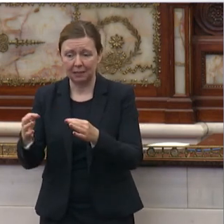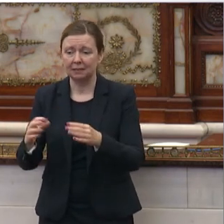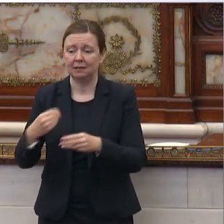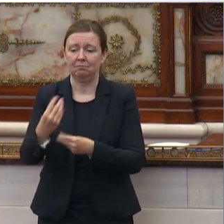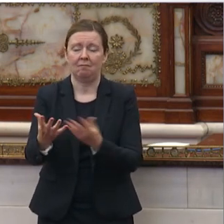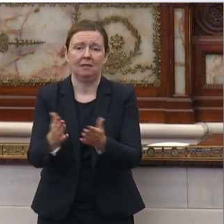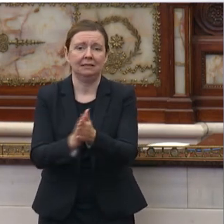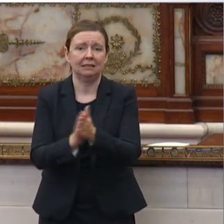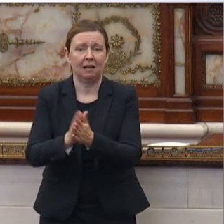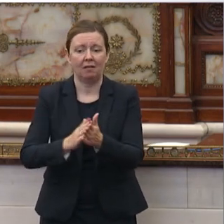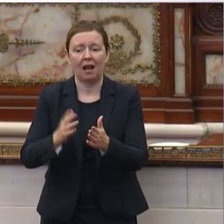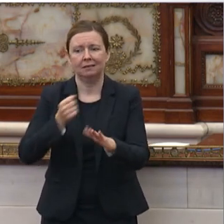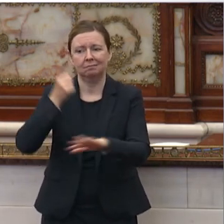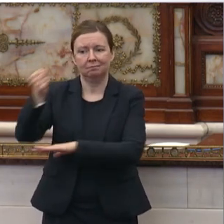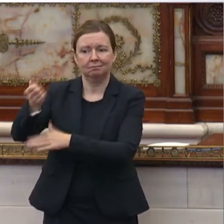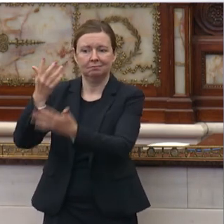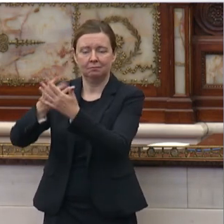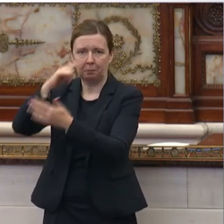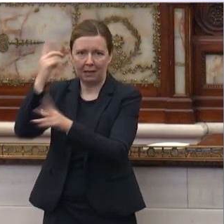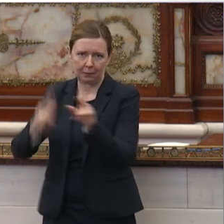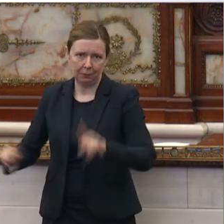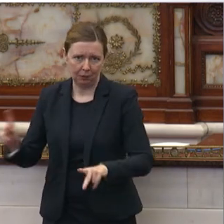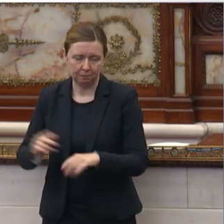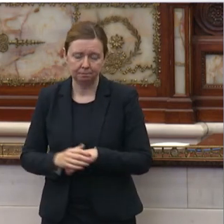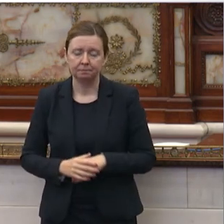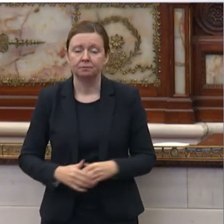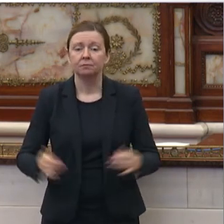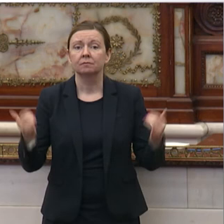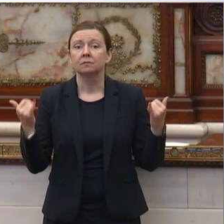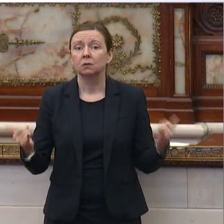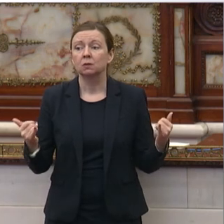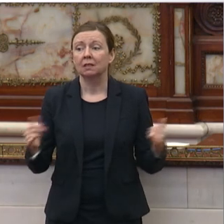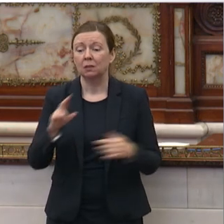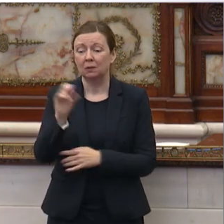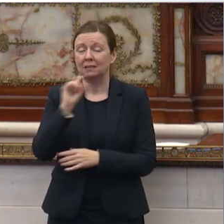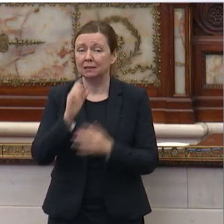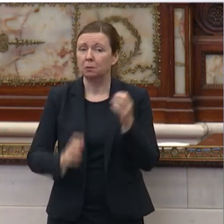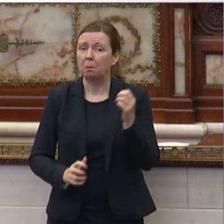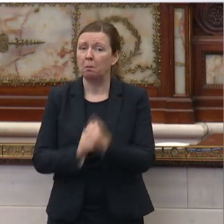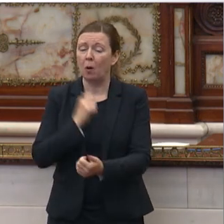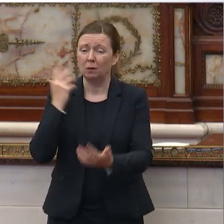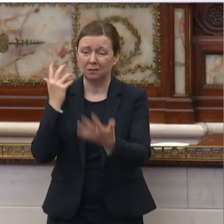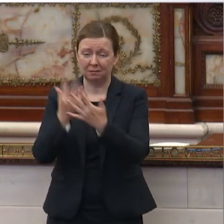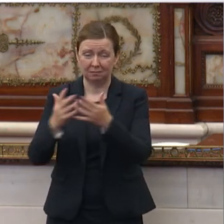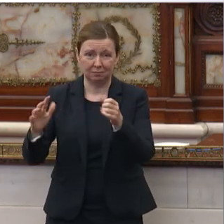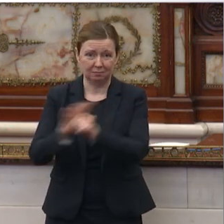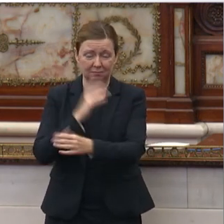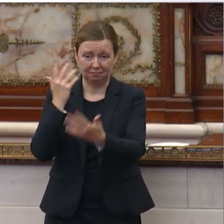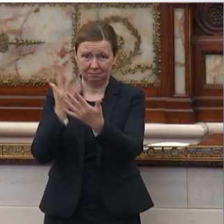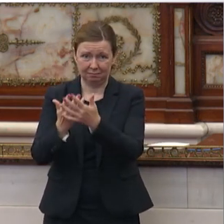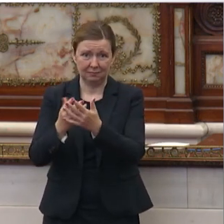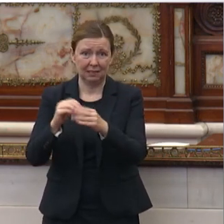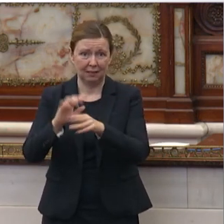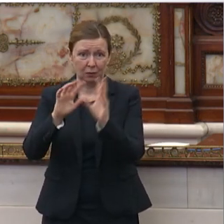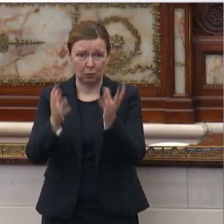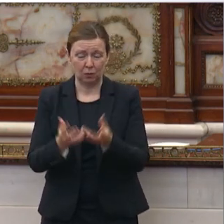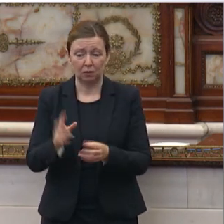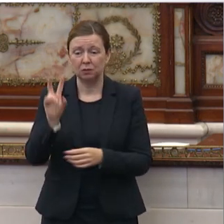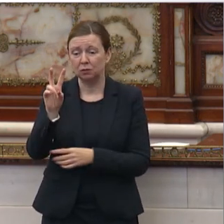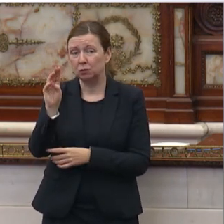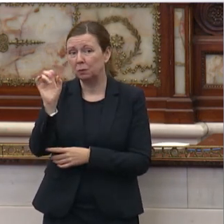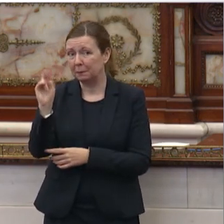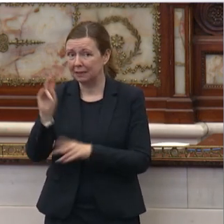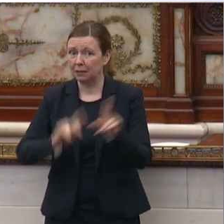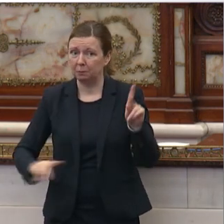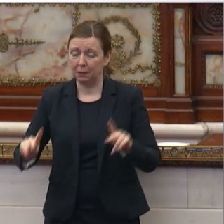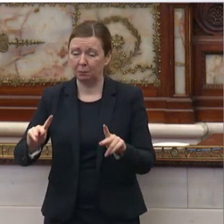Black people in the United States. Today, the U.S. is the most incarcerated country in the world, with nearly 2 million